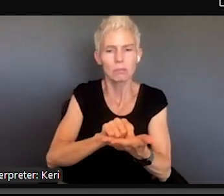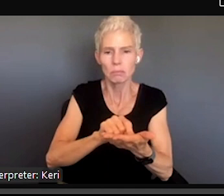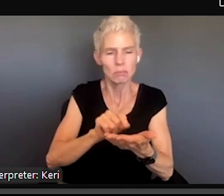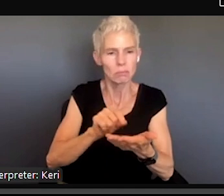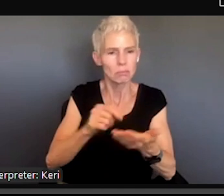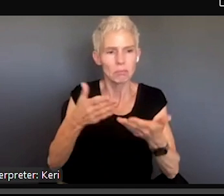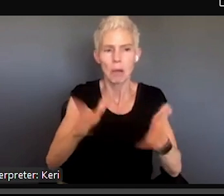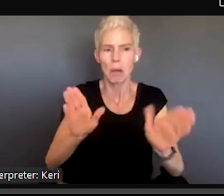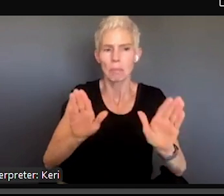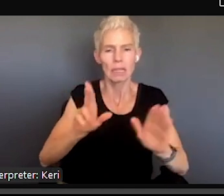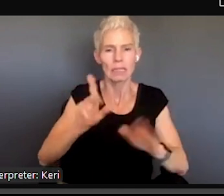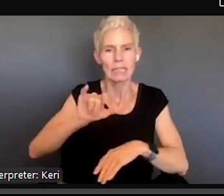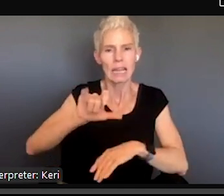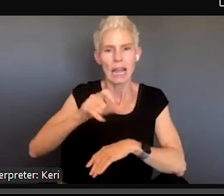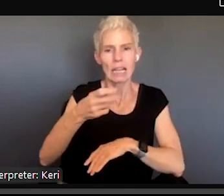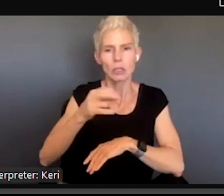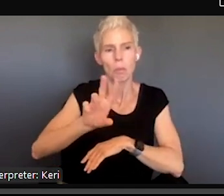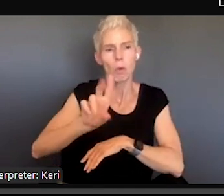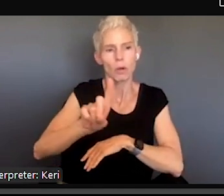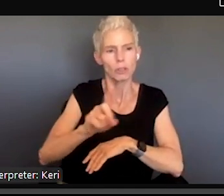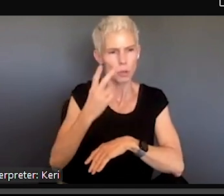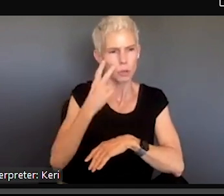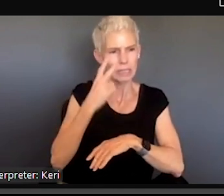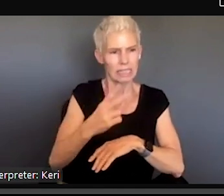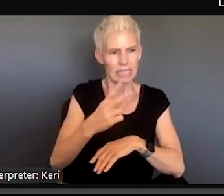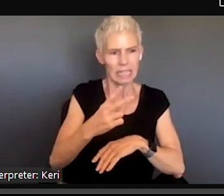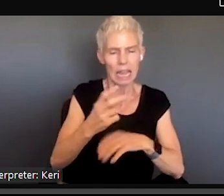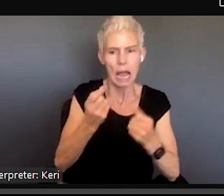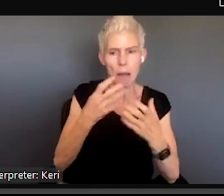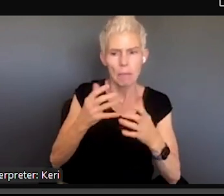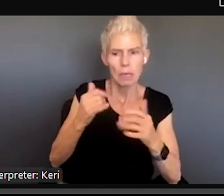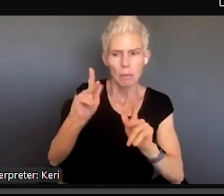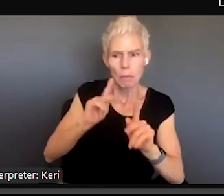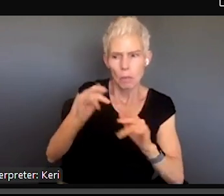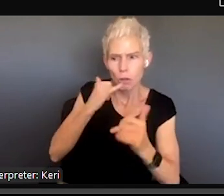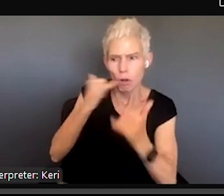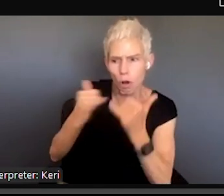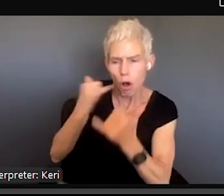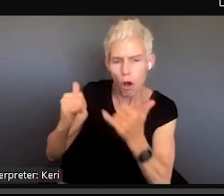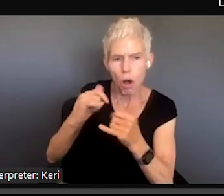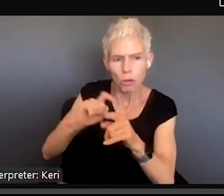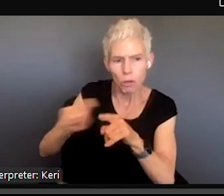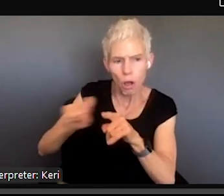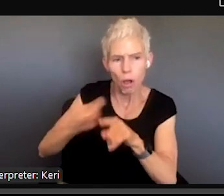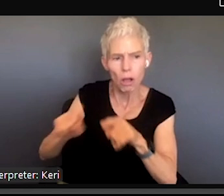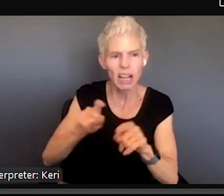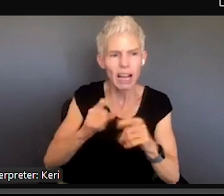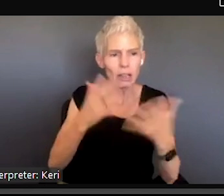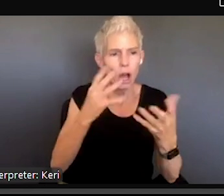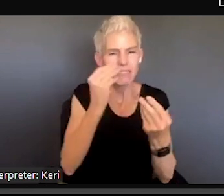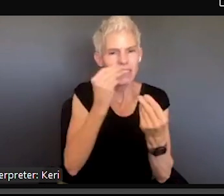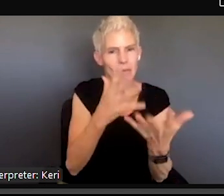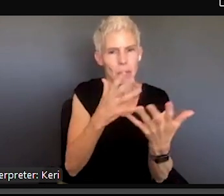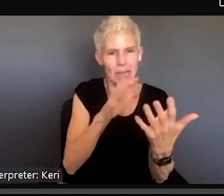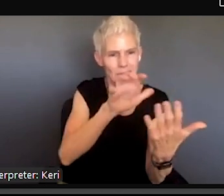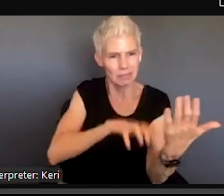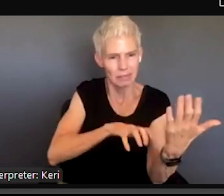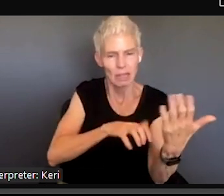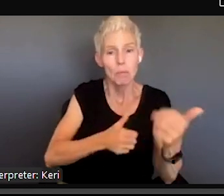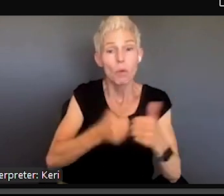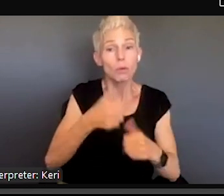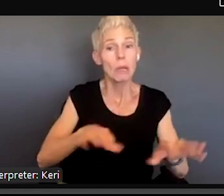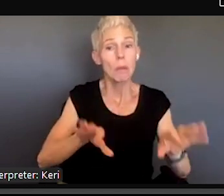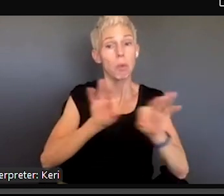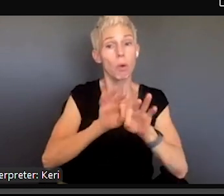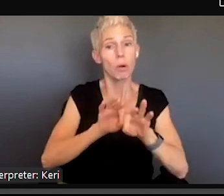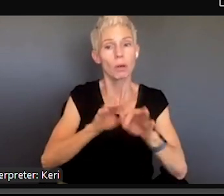just so folks see the trend in callers. And we've seen, there's just a lot of data here, and I told you the most important parts that